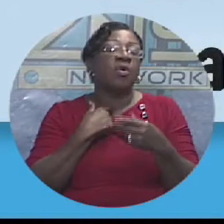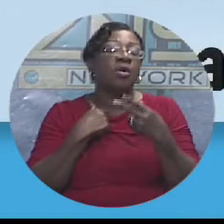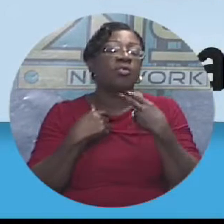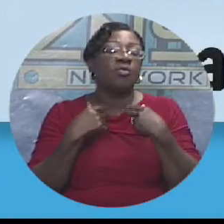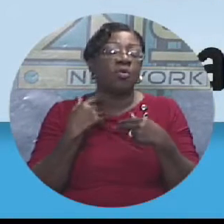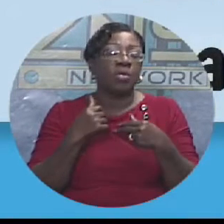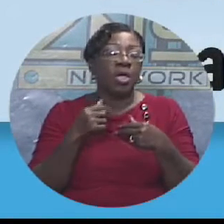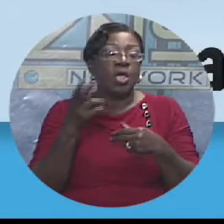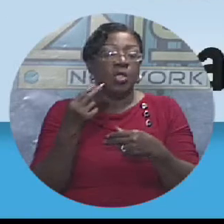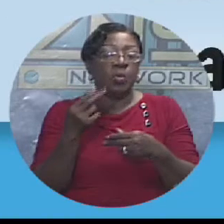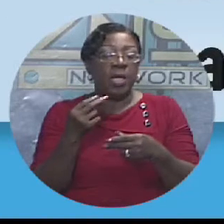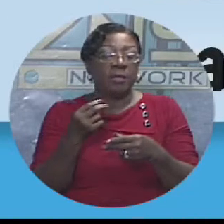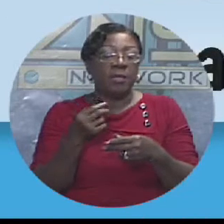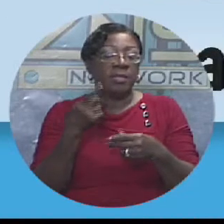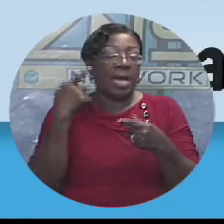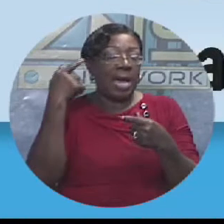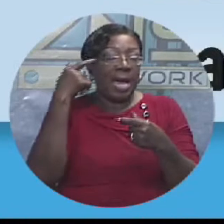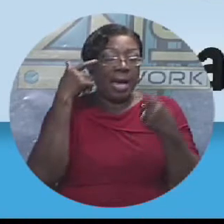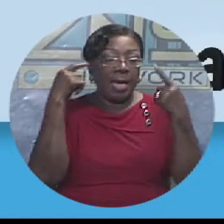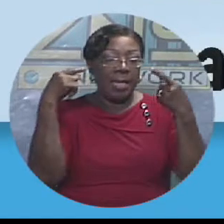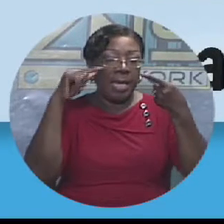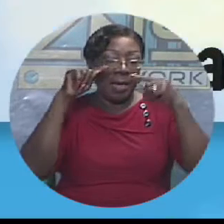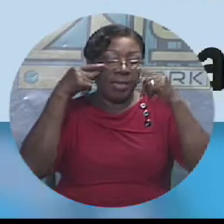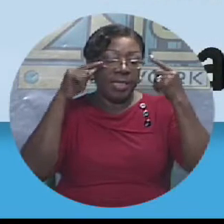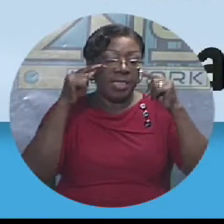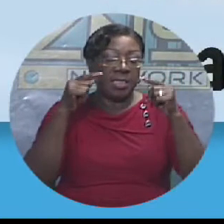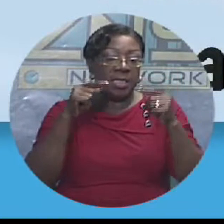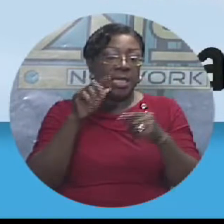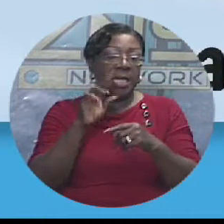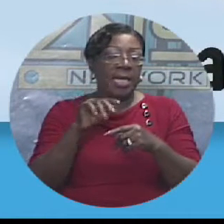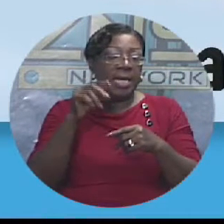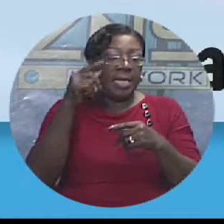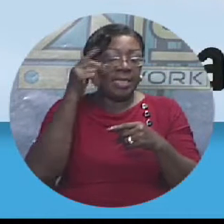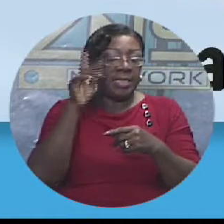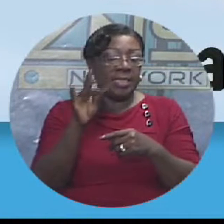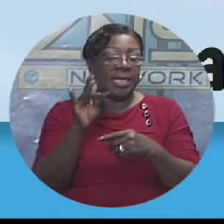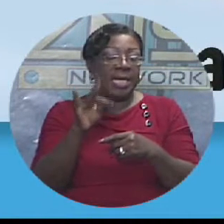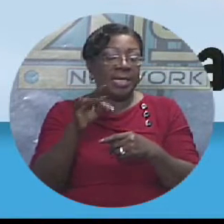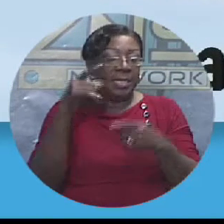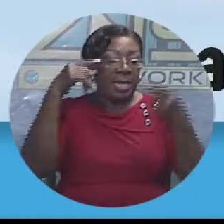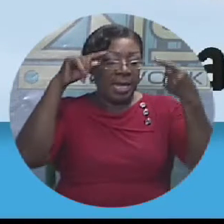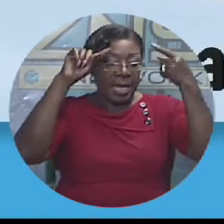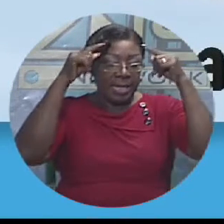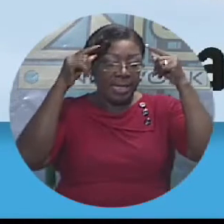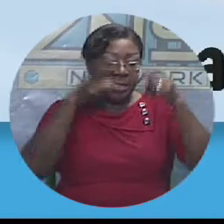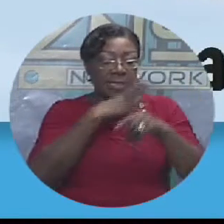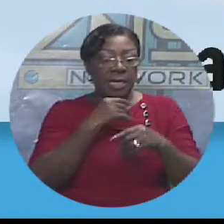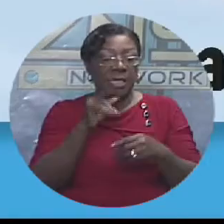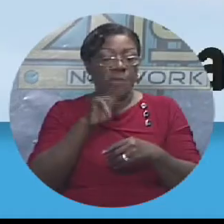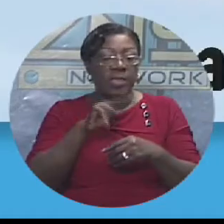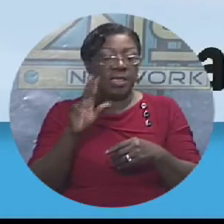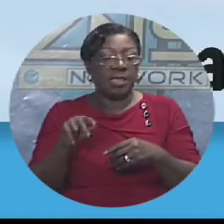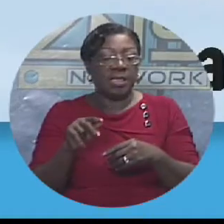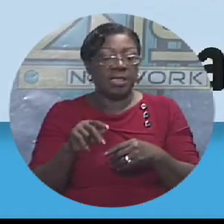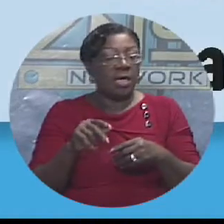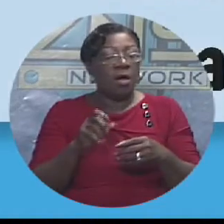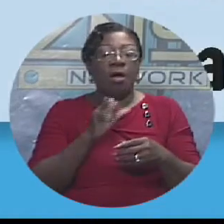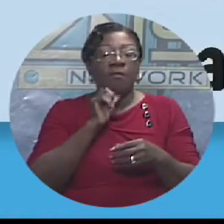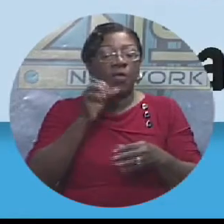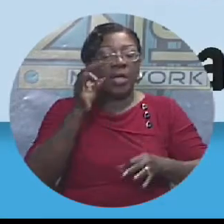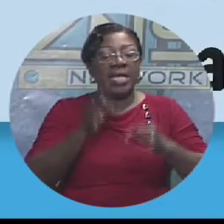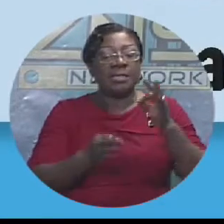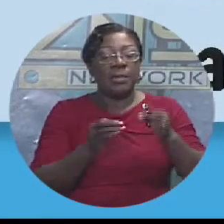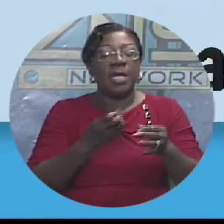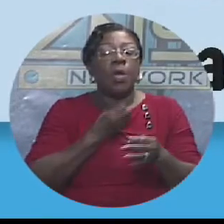12 cases of eye irritation, 8 cases of headaches, and 26 recorded cases of unexplained vomiting